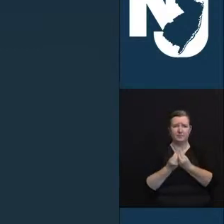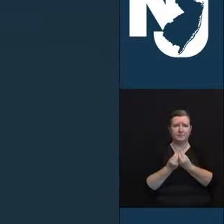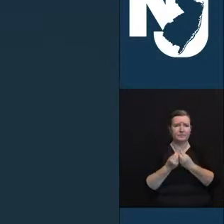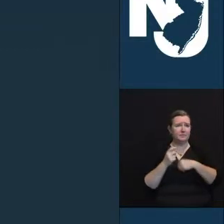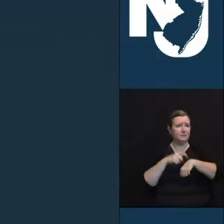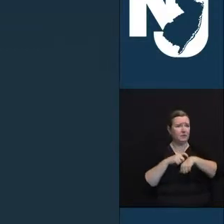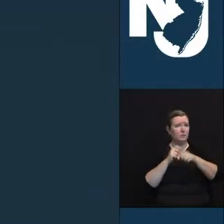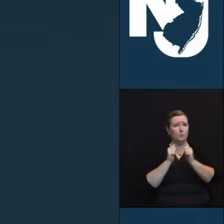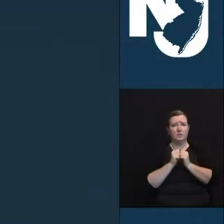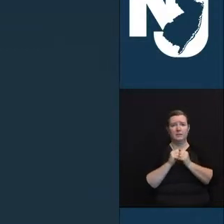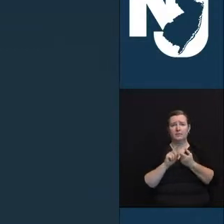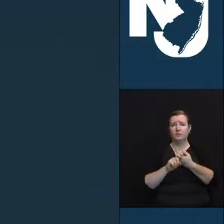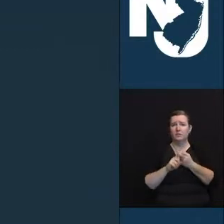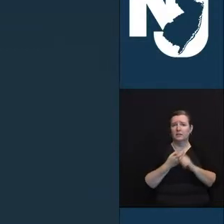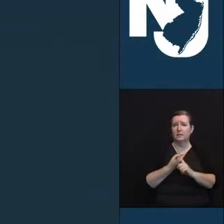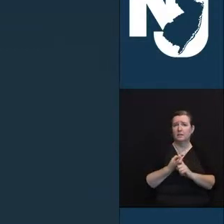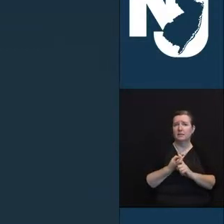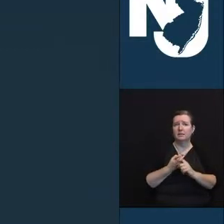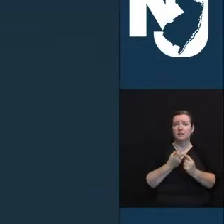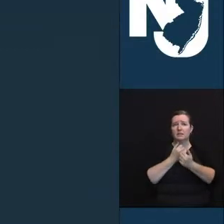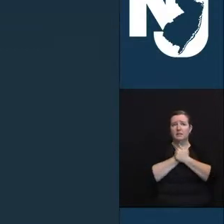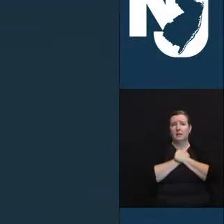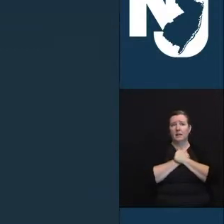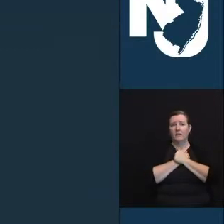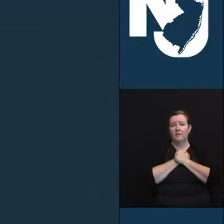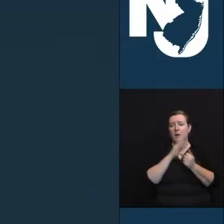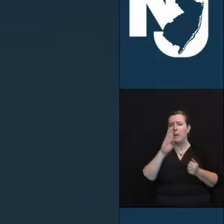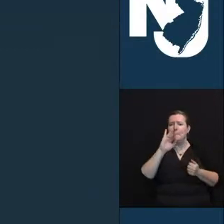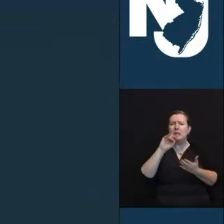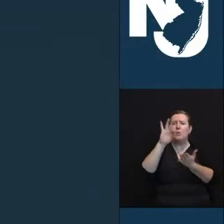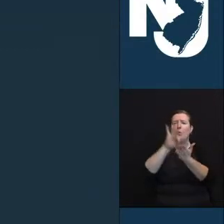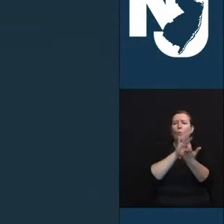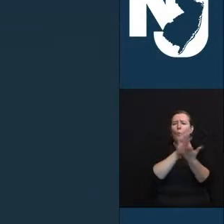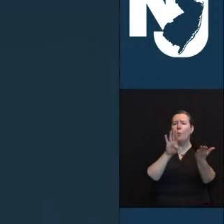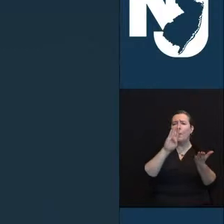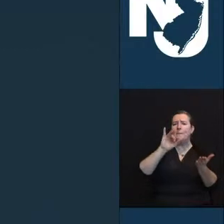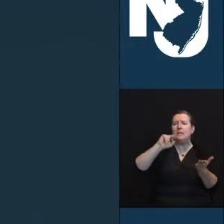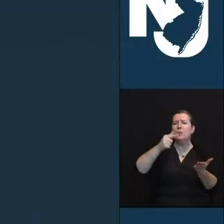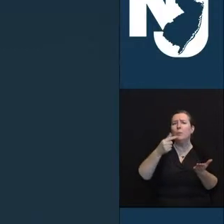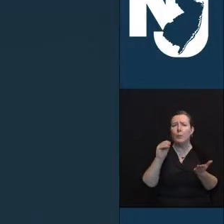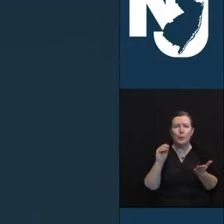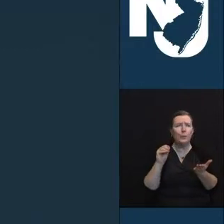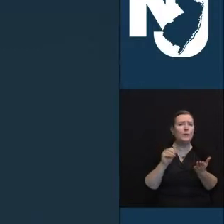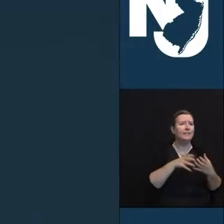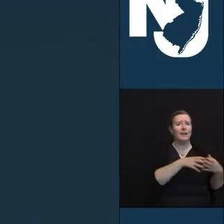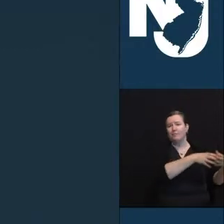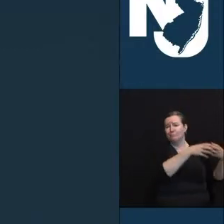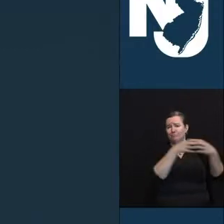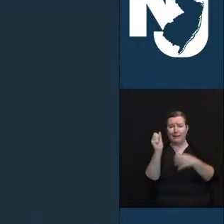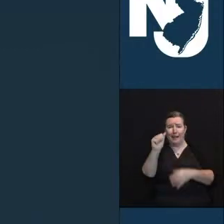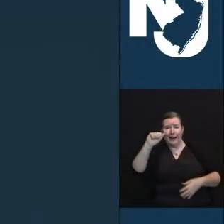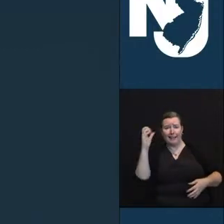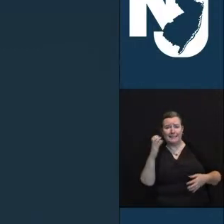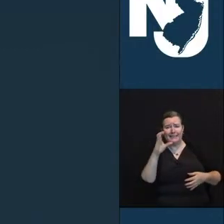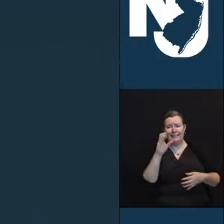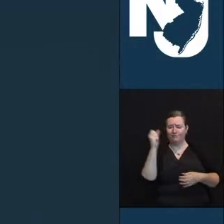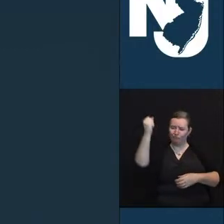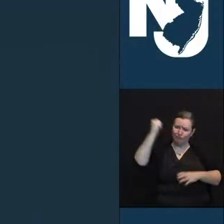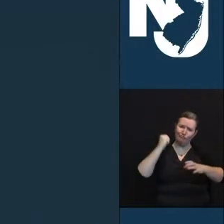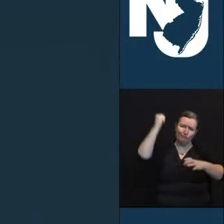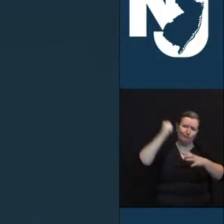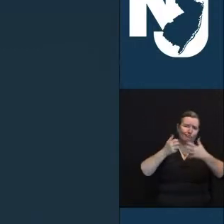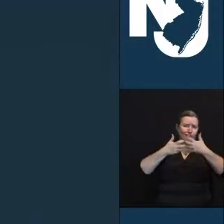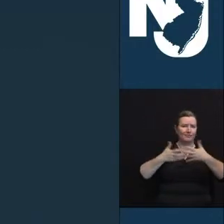game of bingo, or perhaps a trip to Atlantic City, would come in a close second. Jean is